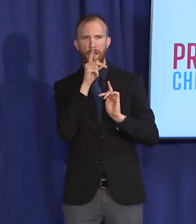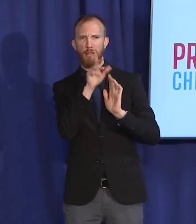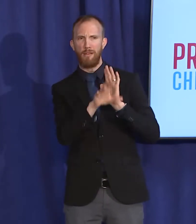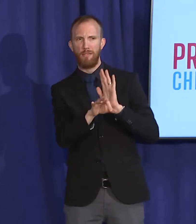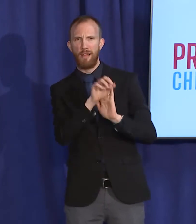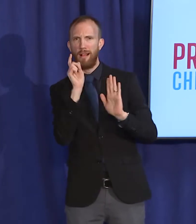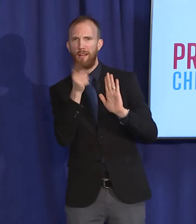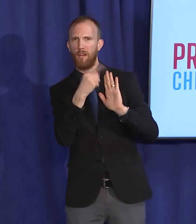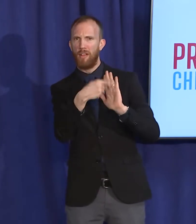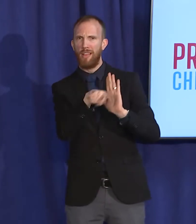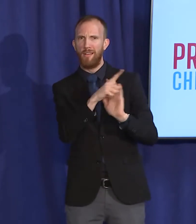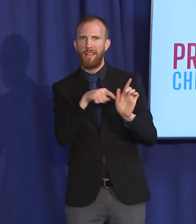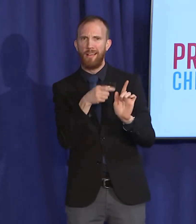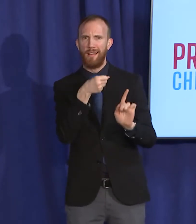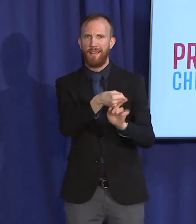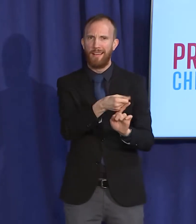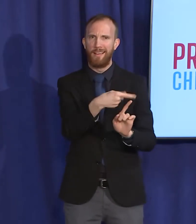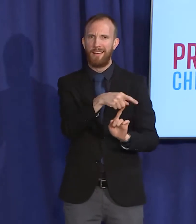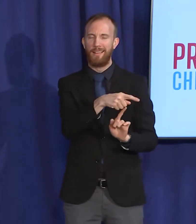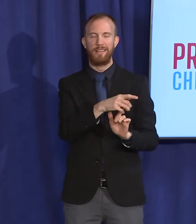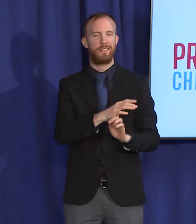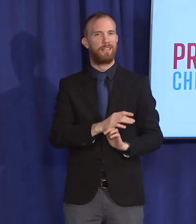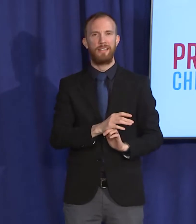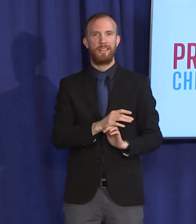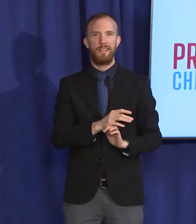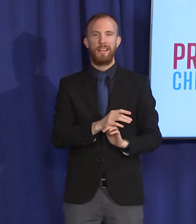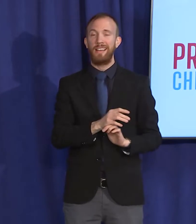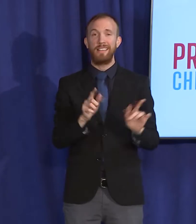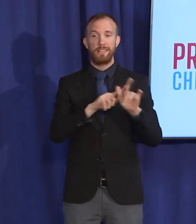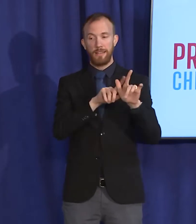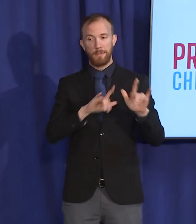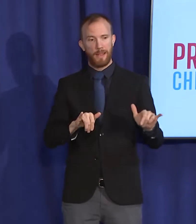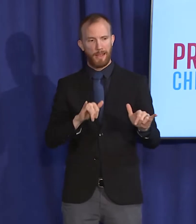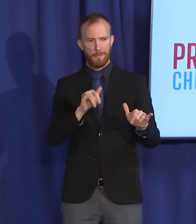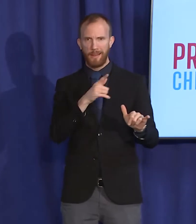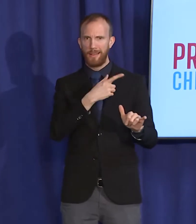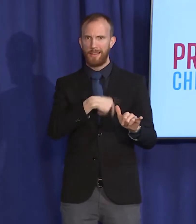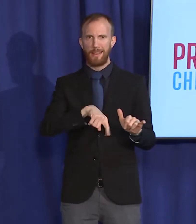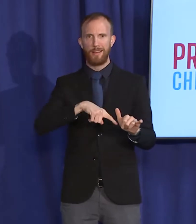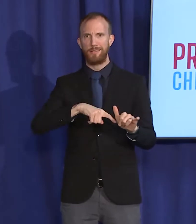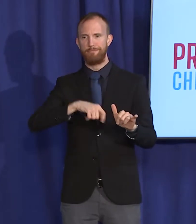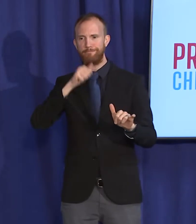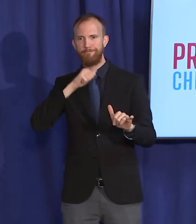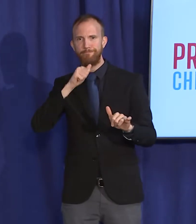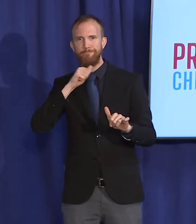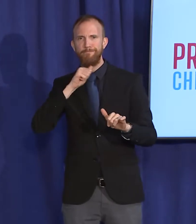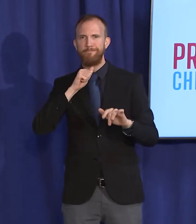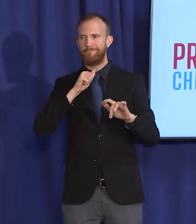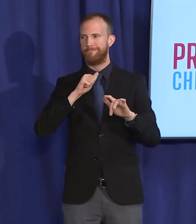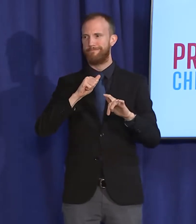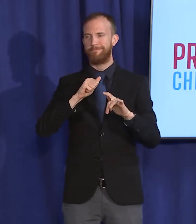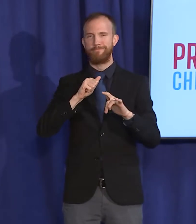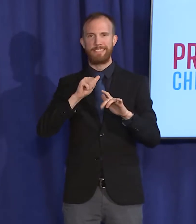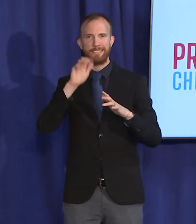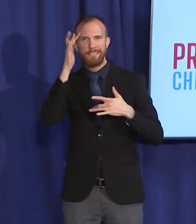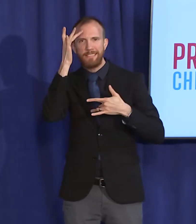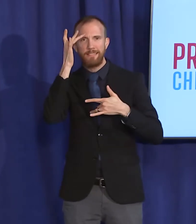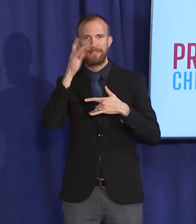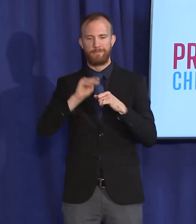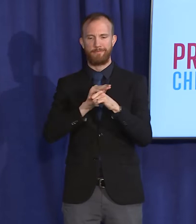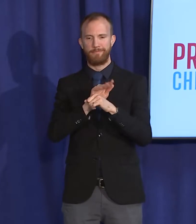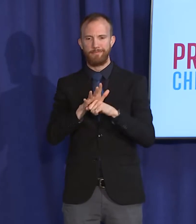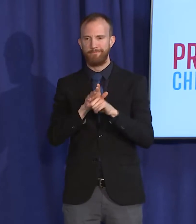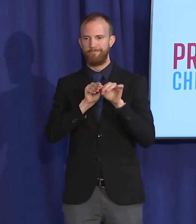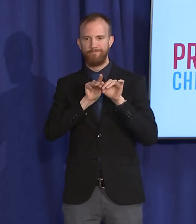that, having to deal with the ravages of COVID-19 as it swept through their communities. We have to be